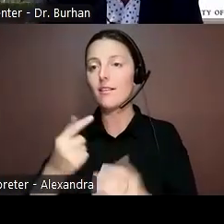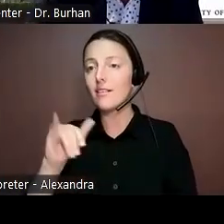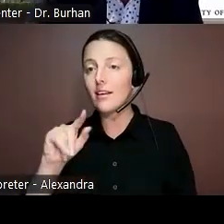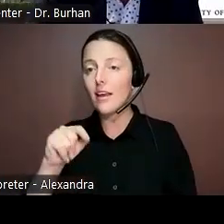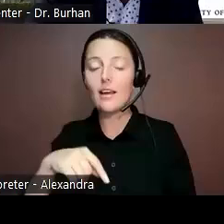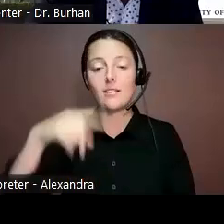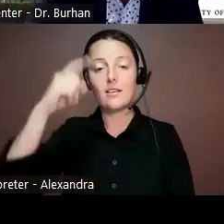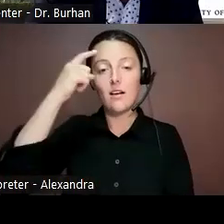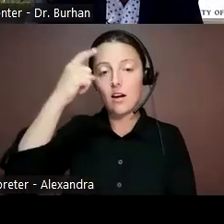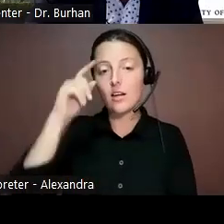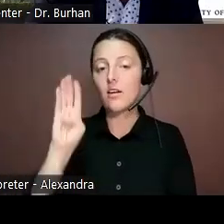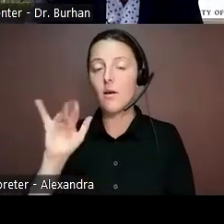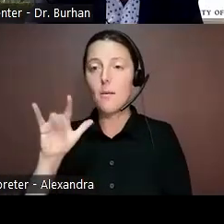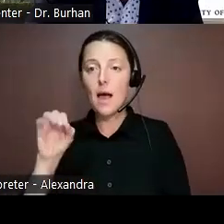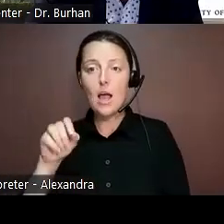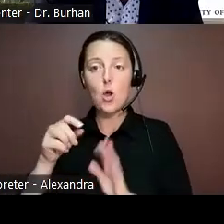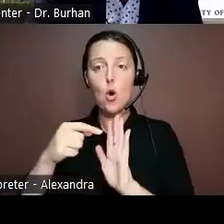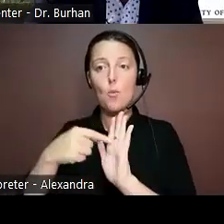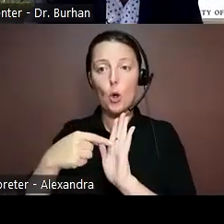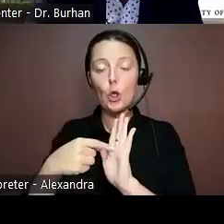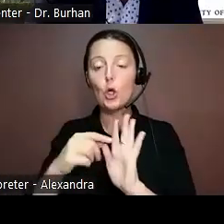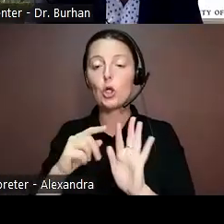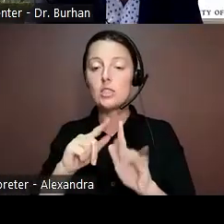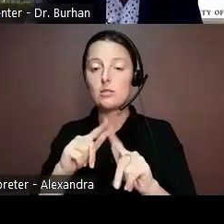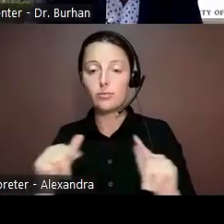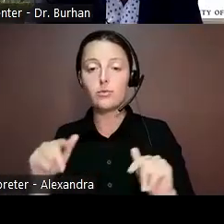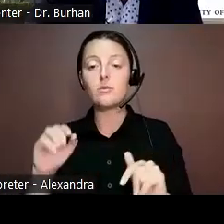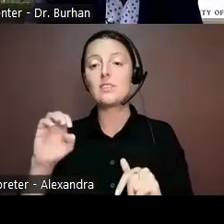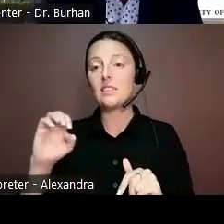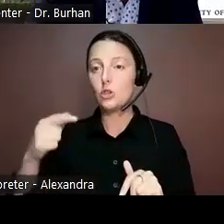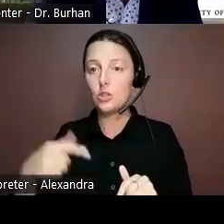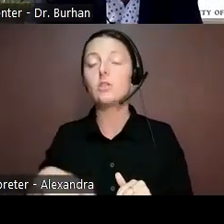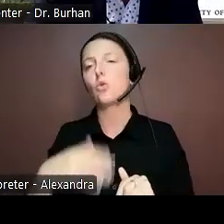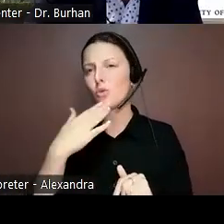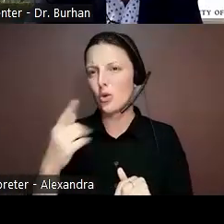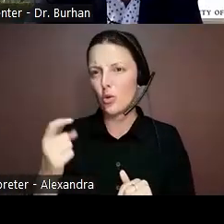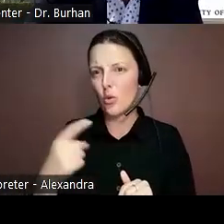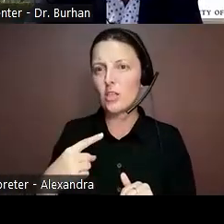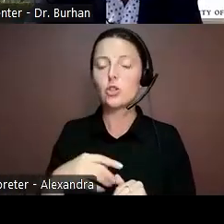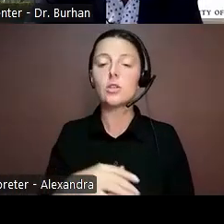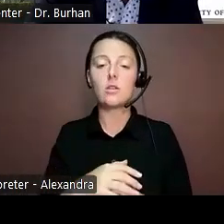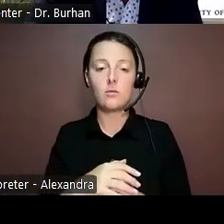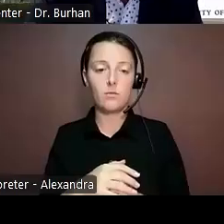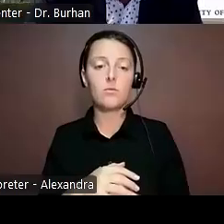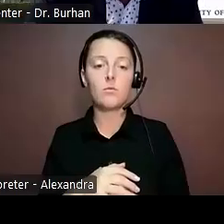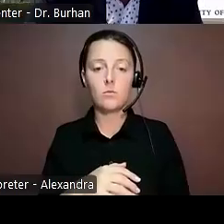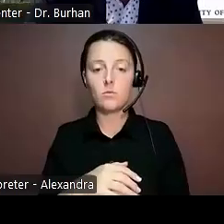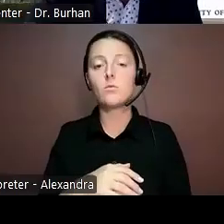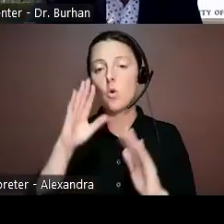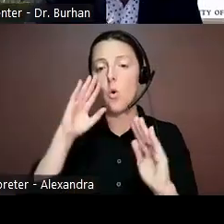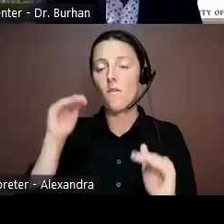including EEG. So very good question, and the answer hopefully will come. SAINT protocol, like in the States, obviously it's kind of